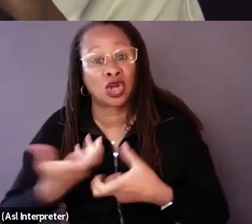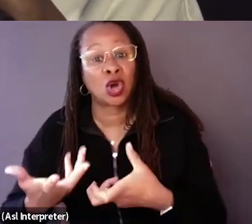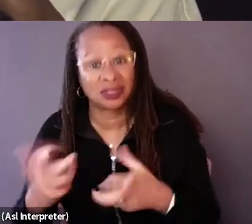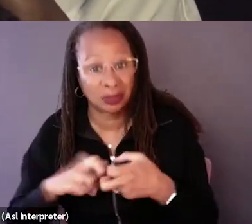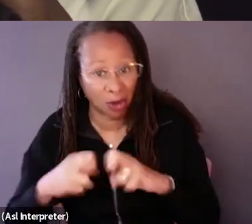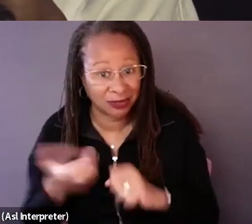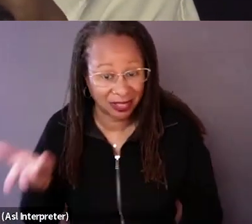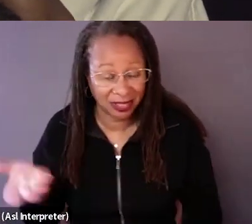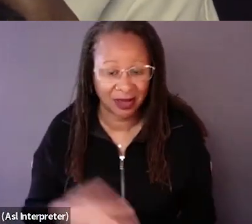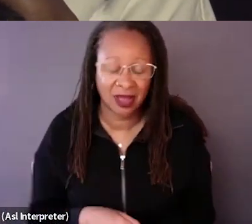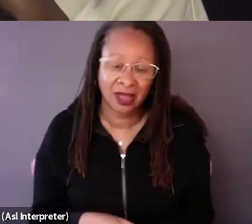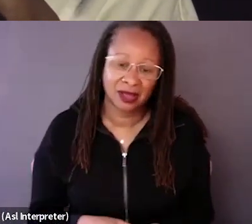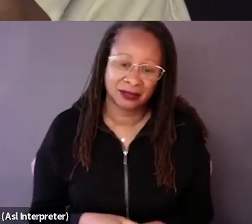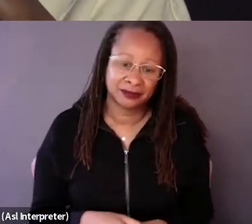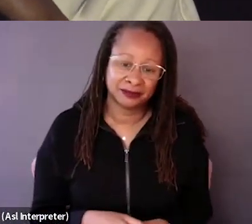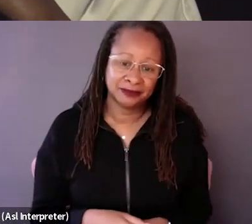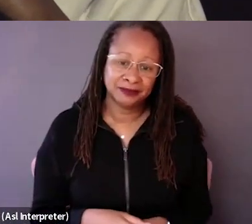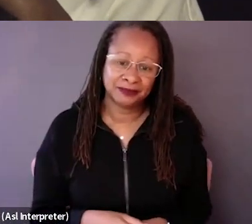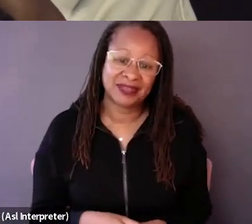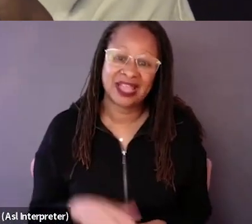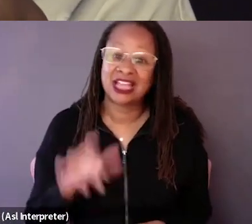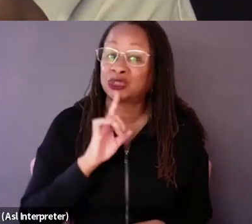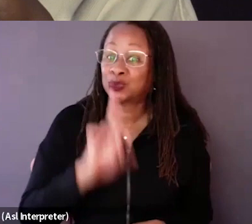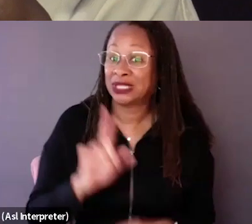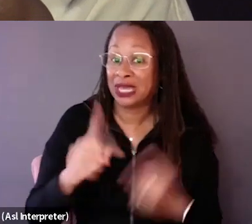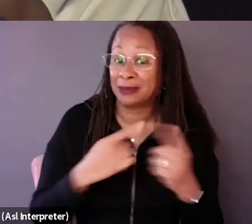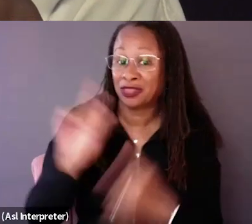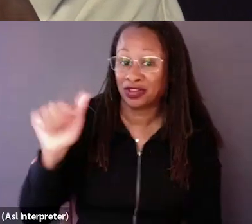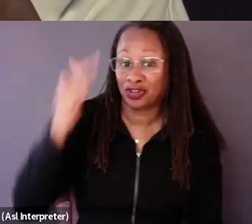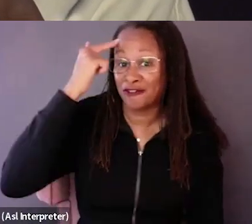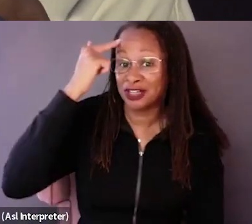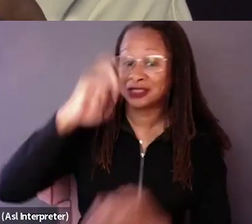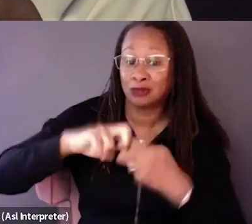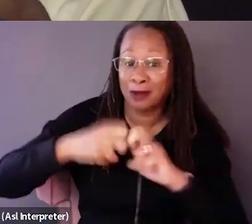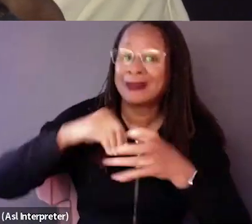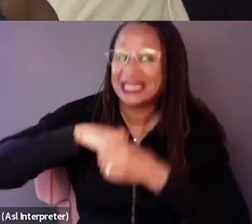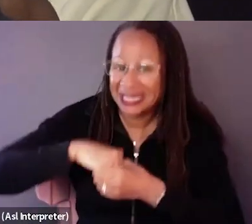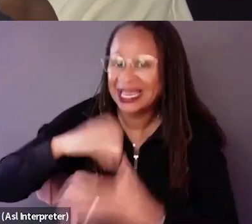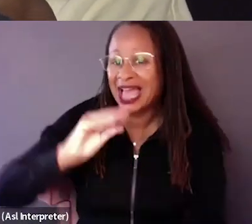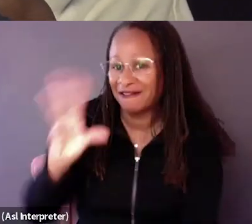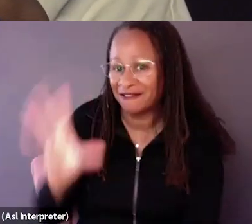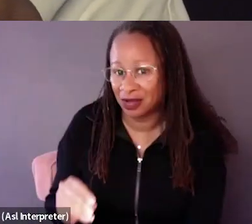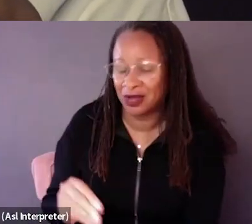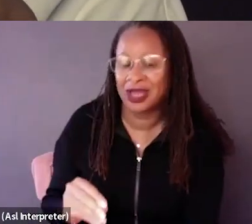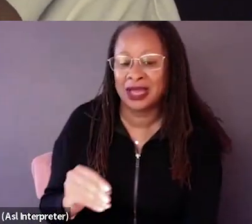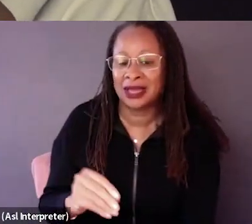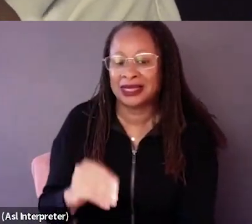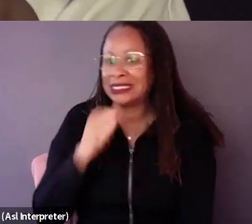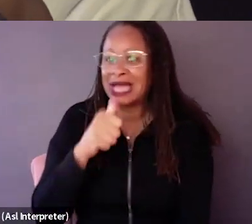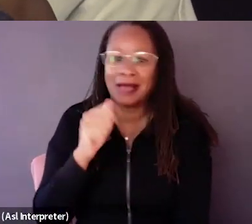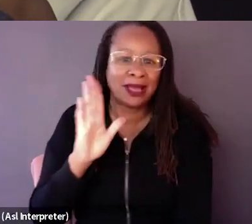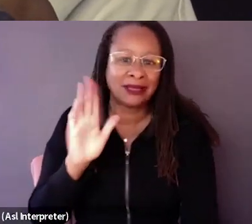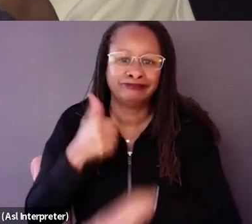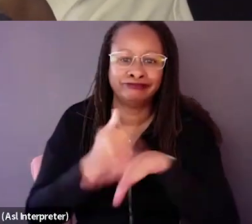know, the Western governments see these immigration crises, and then the problem